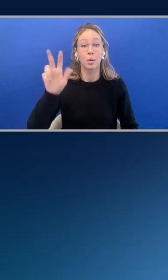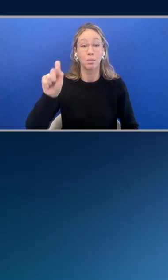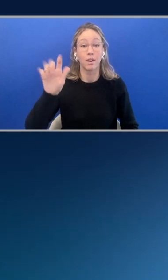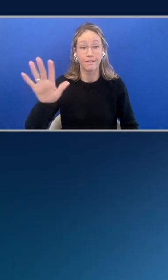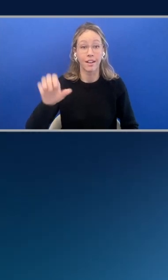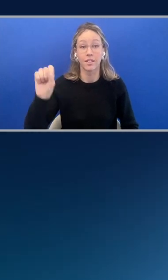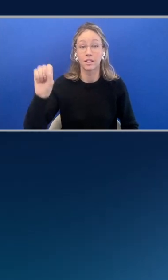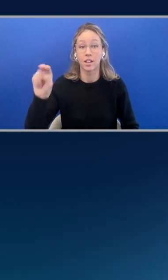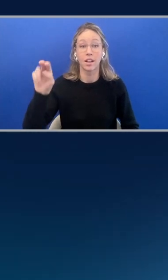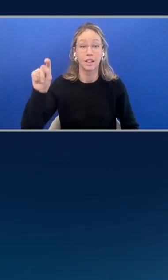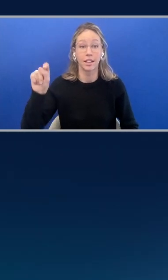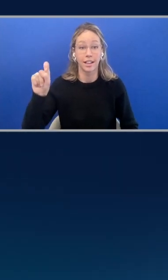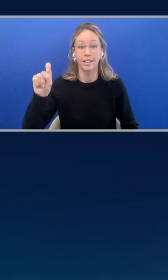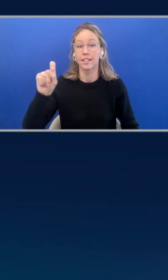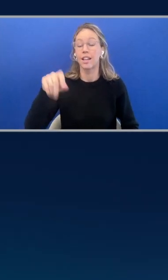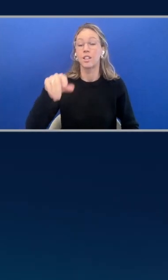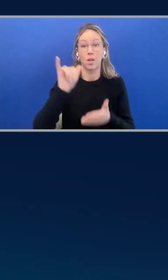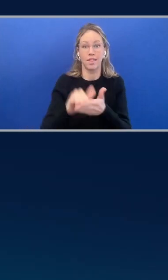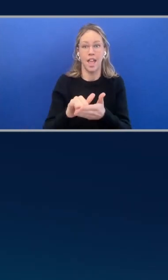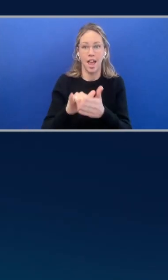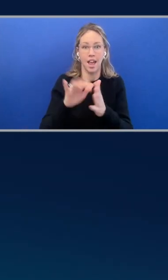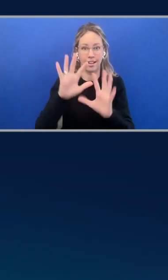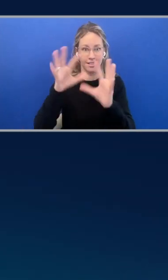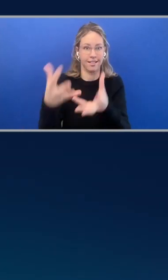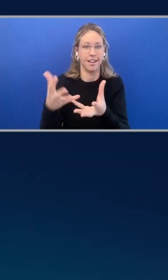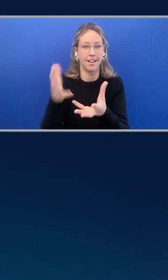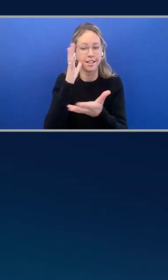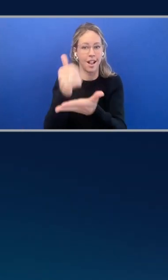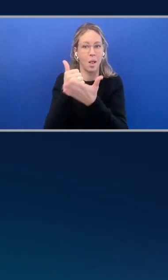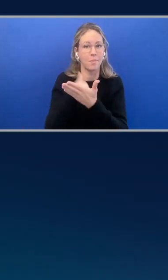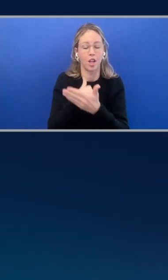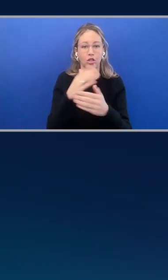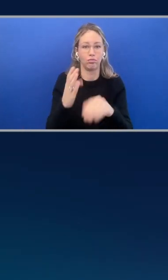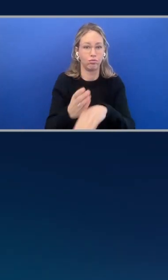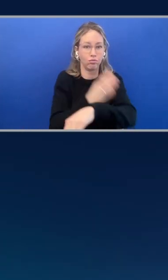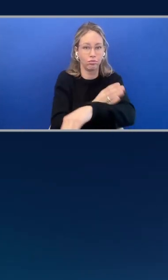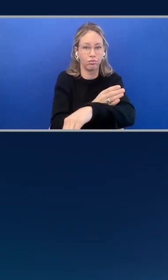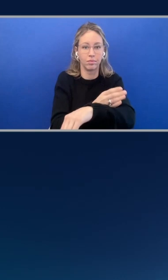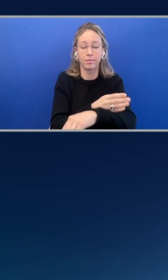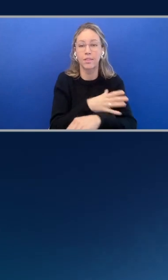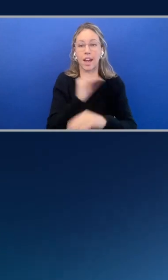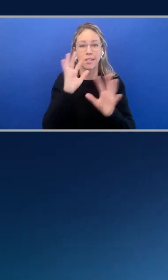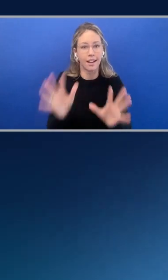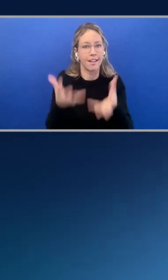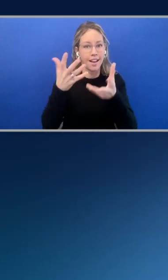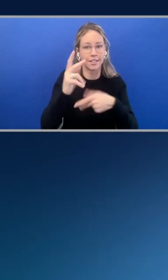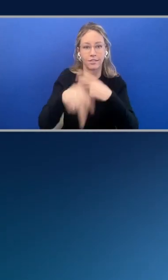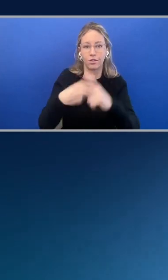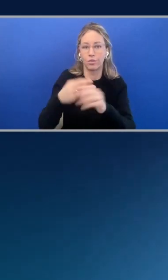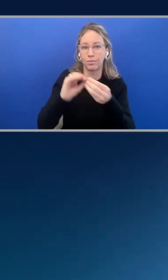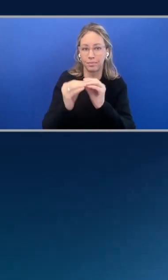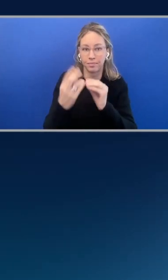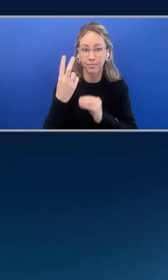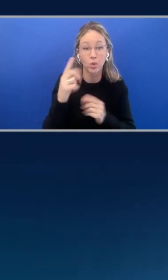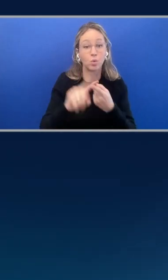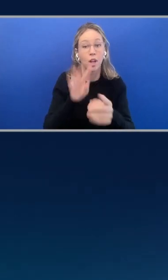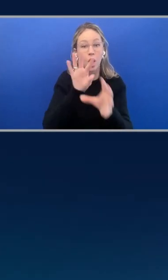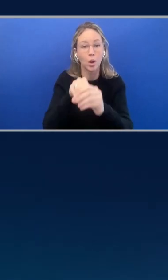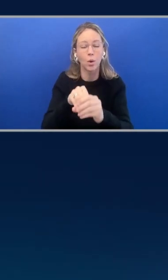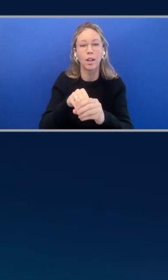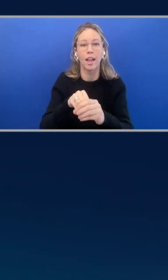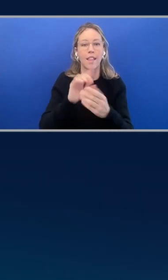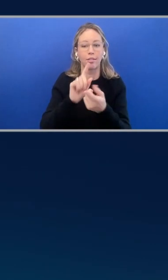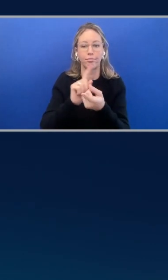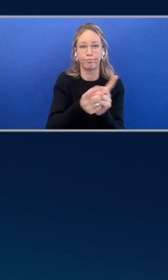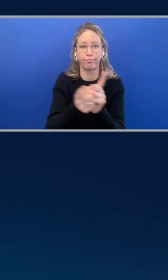video understanding space. So that's something that allowed us to improve and enhance the version 2 to include the bidirectional translation